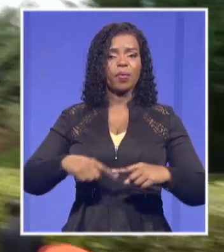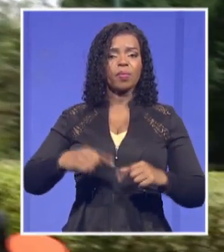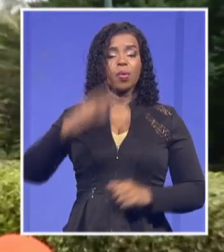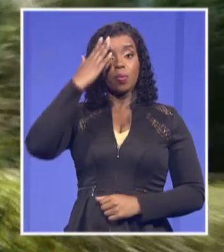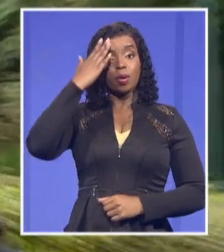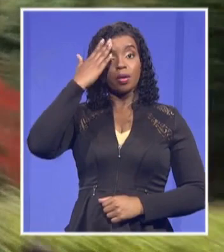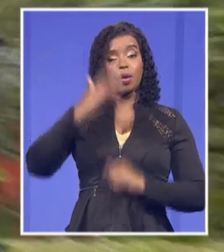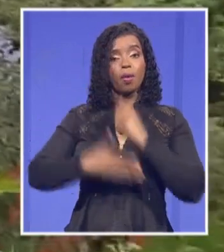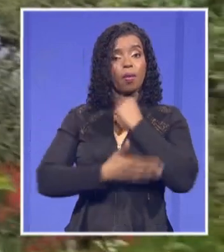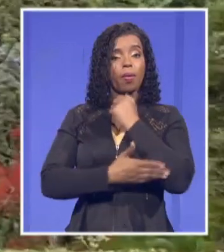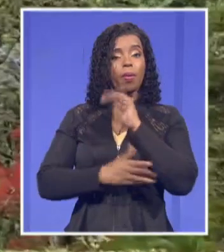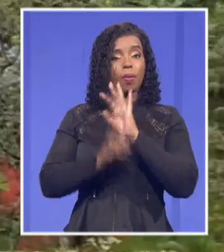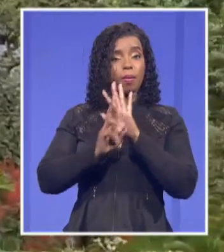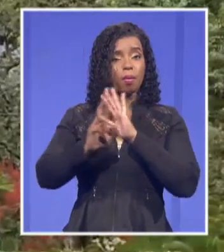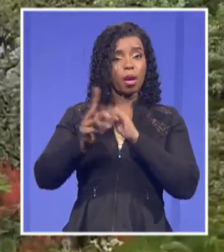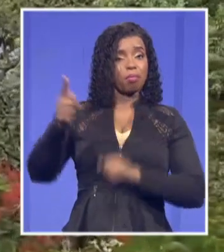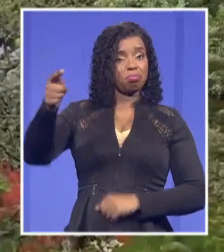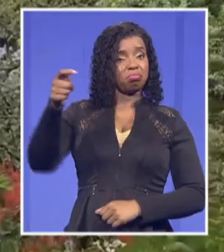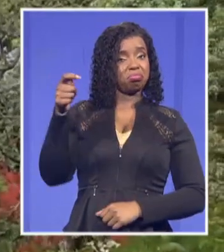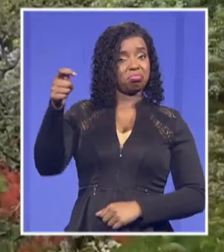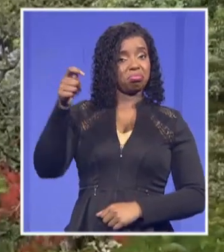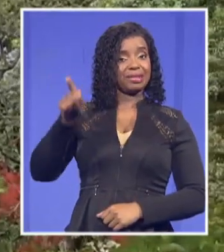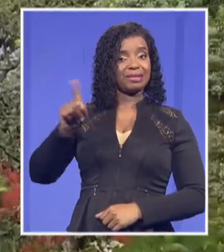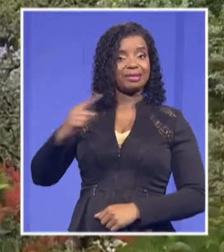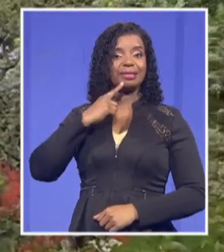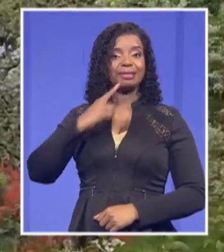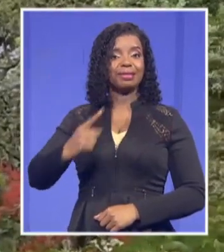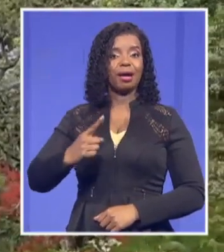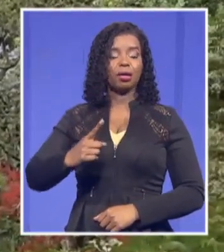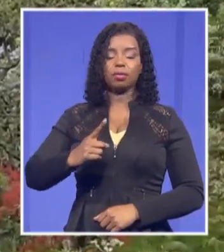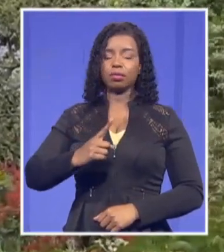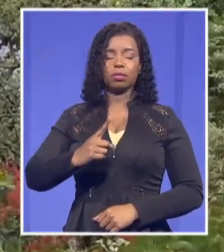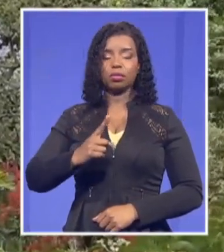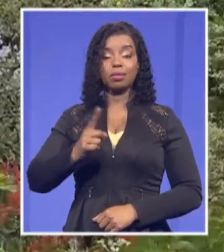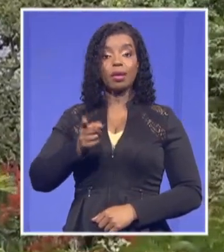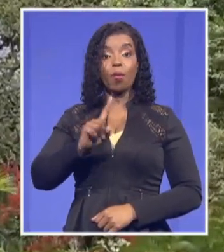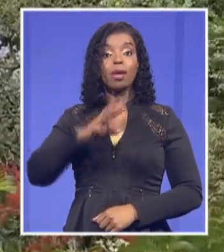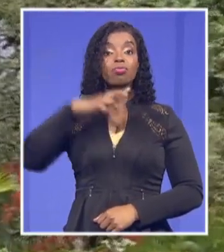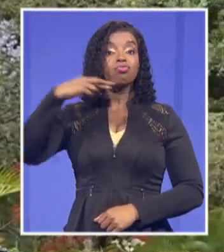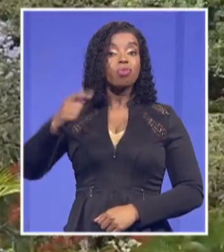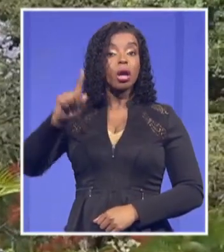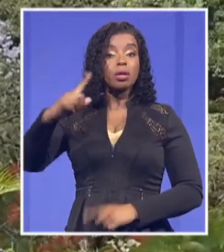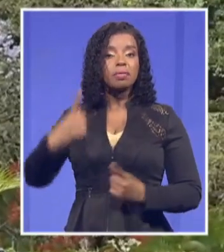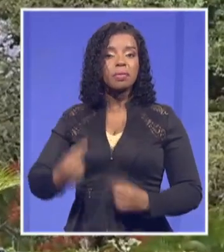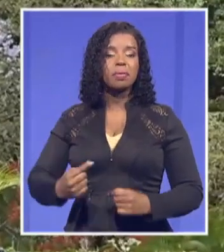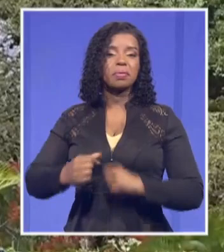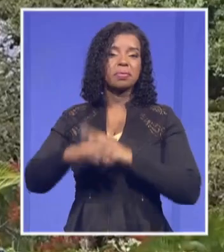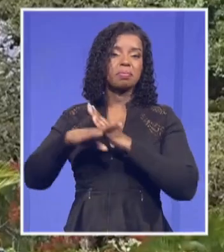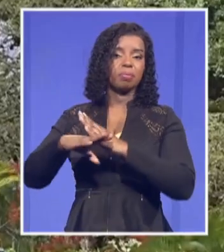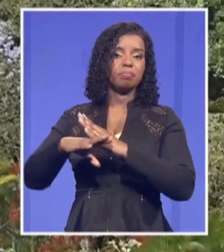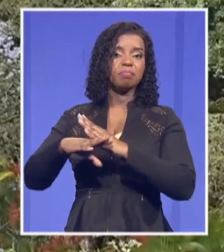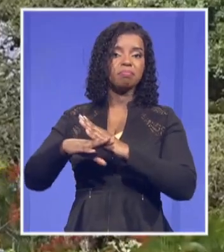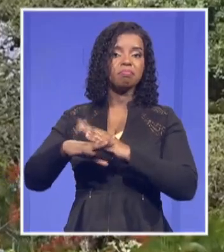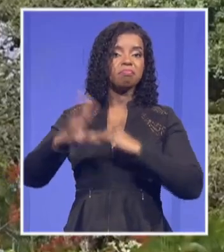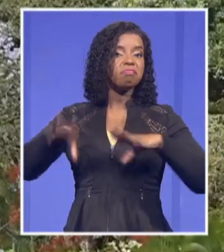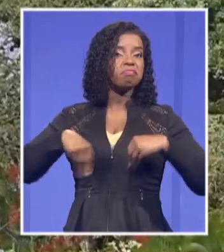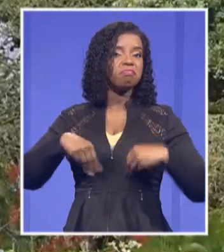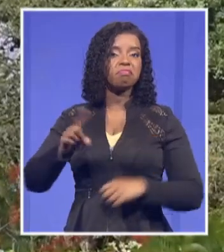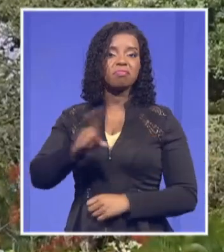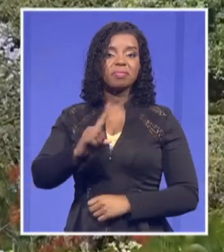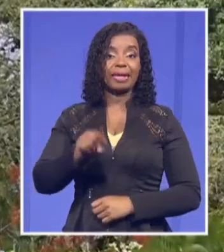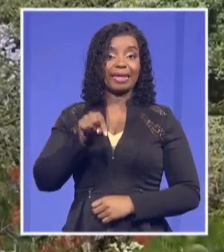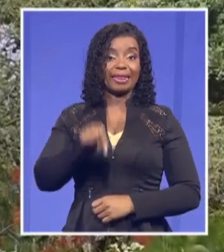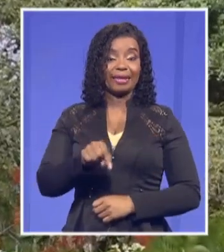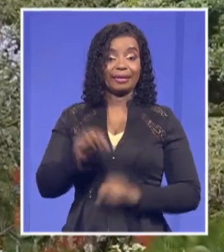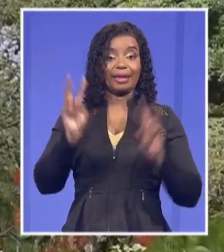outright condemning and talking about Russia, but we have taken a neutral stance. Some of those issues will come up during